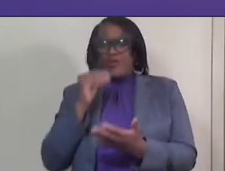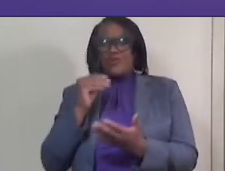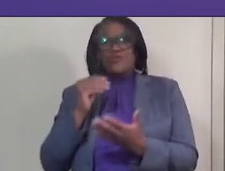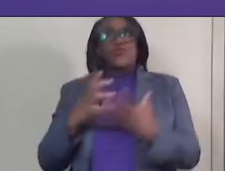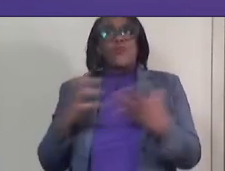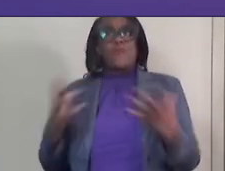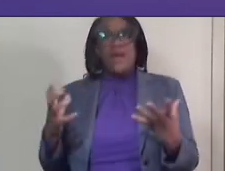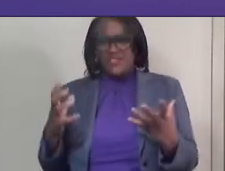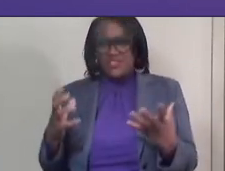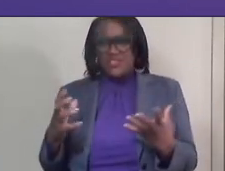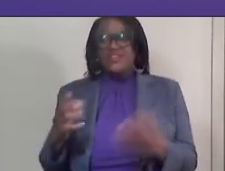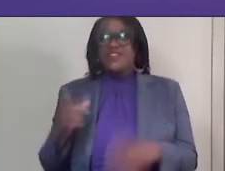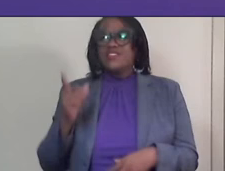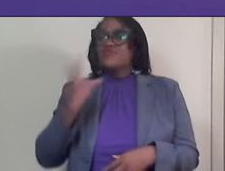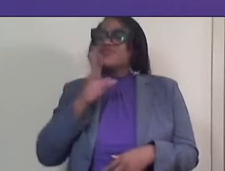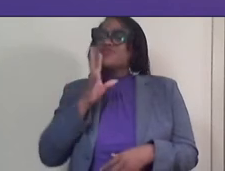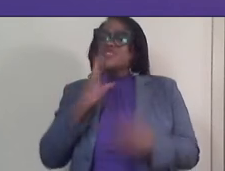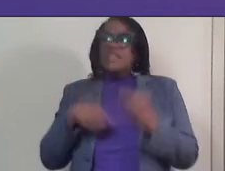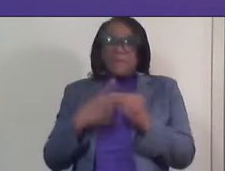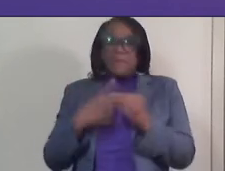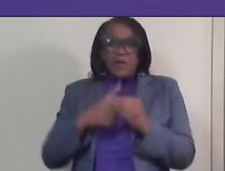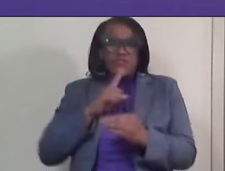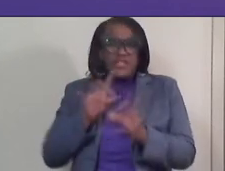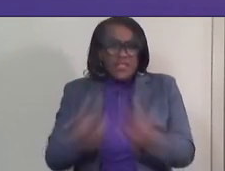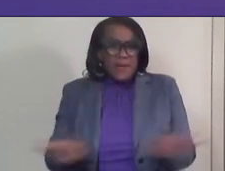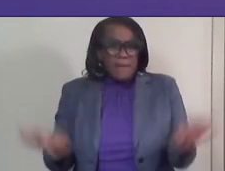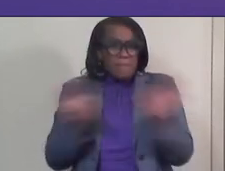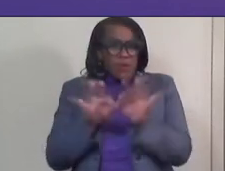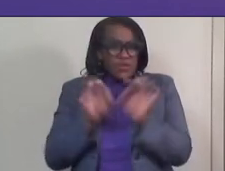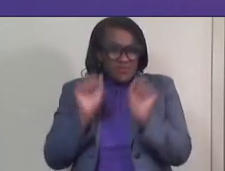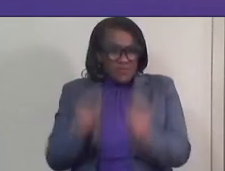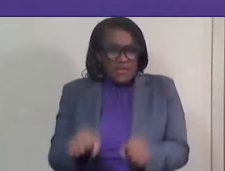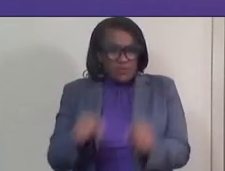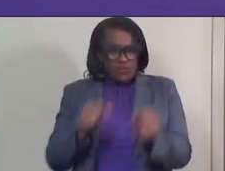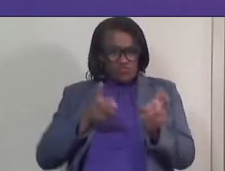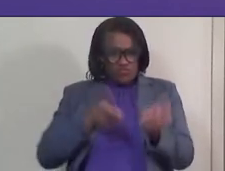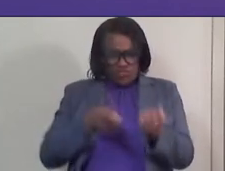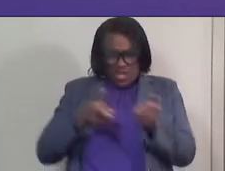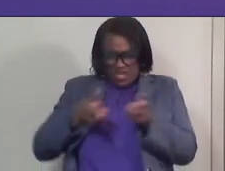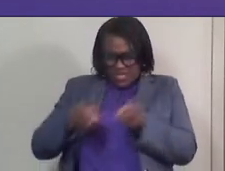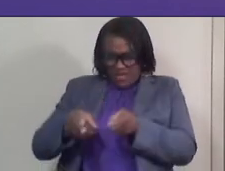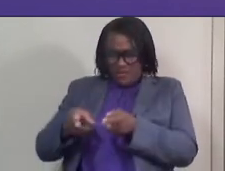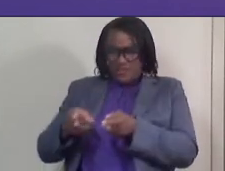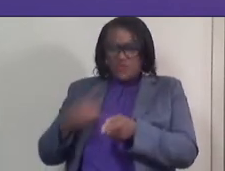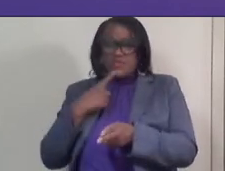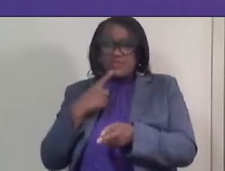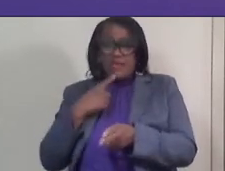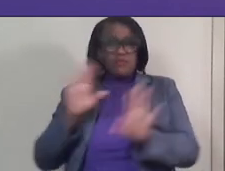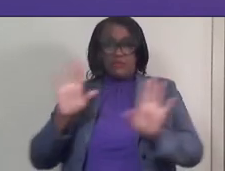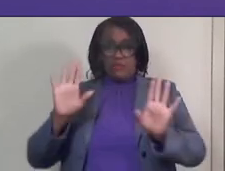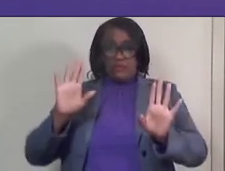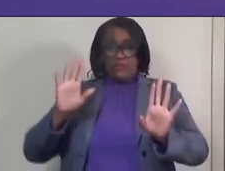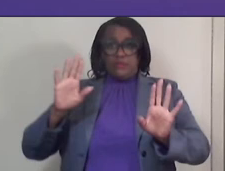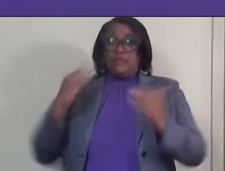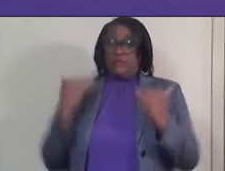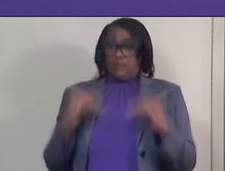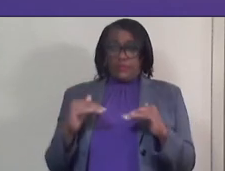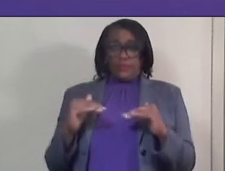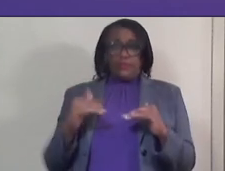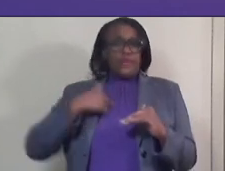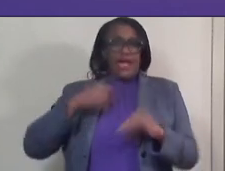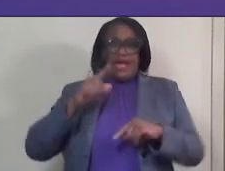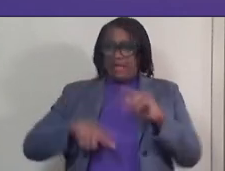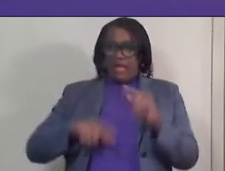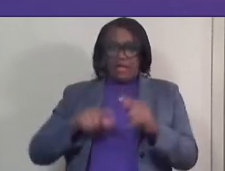really talked about the importance of really being able to kind of cut, to say, like, you know, I have way too much here. Like, I can only manage and deal with